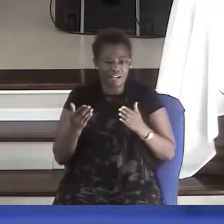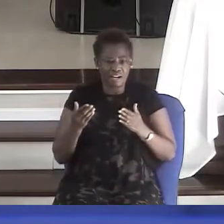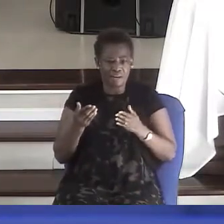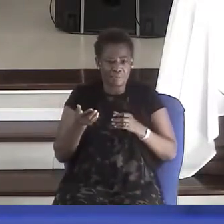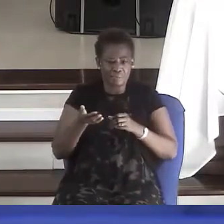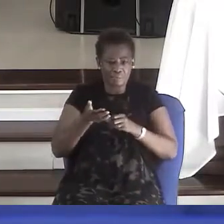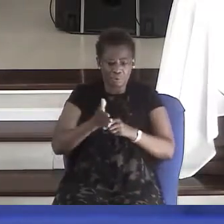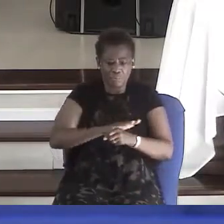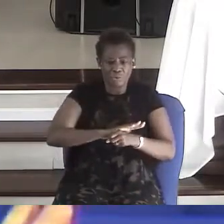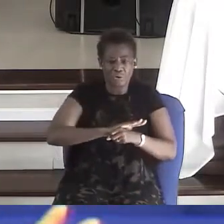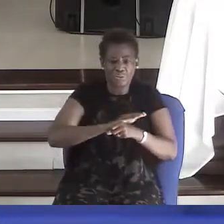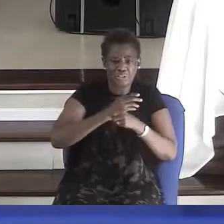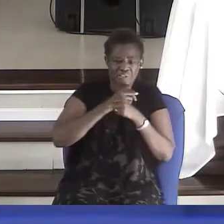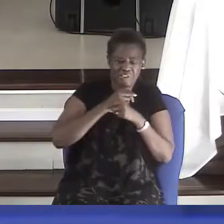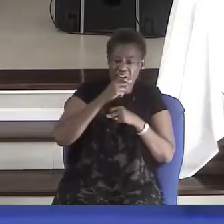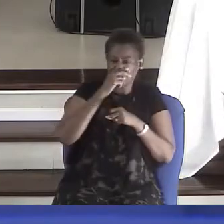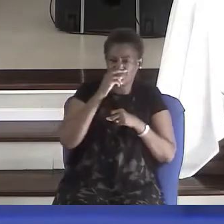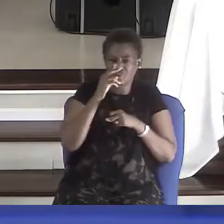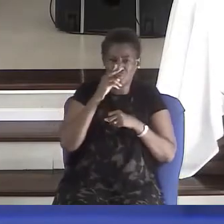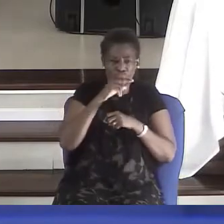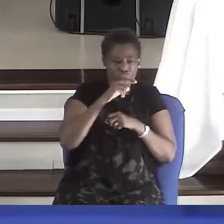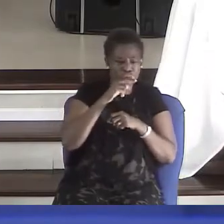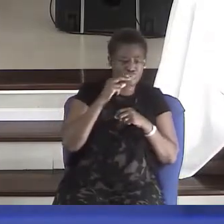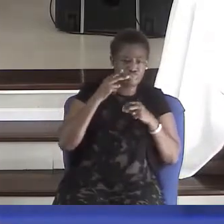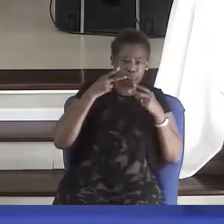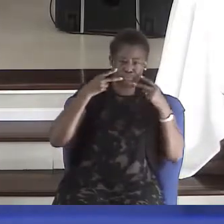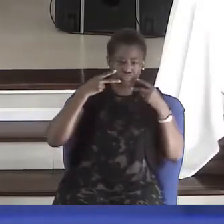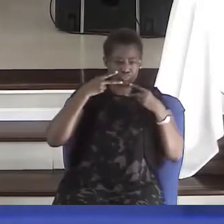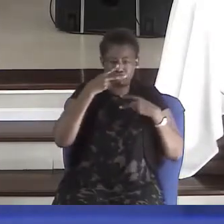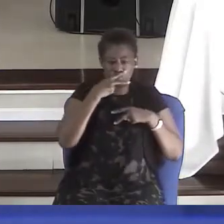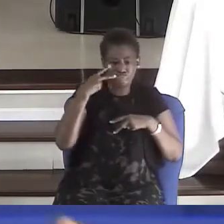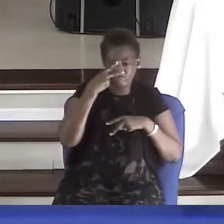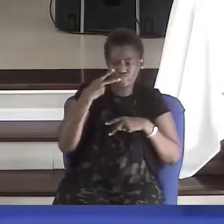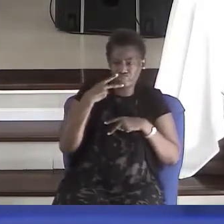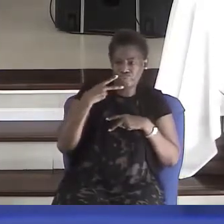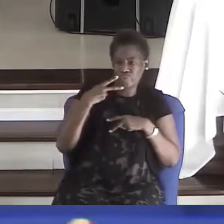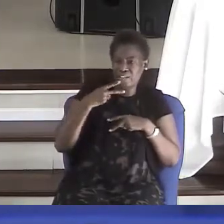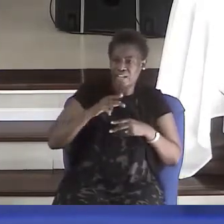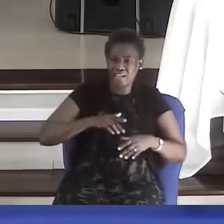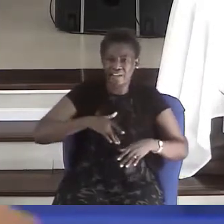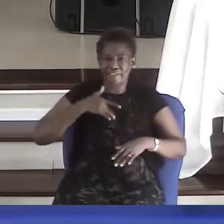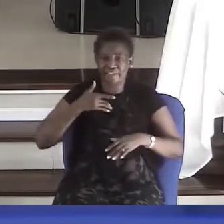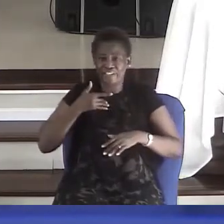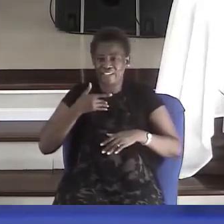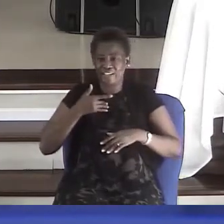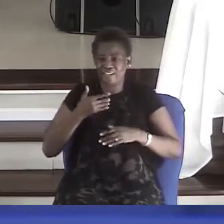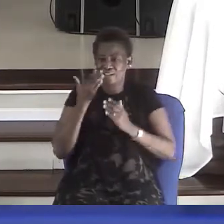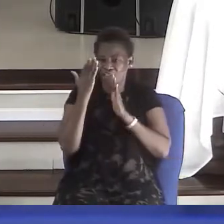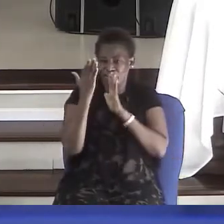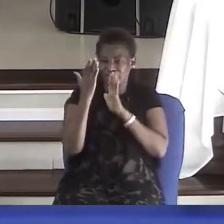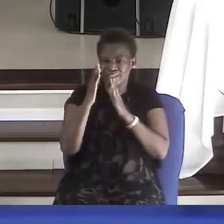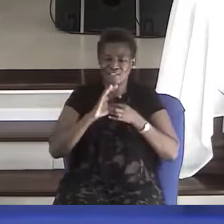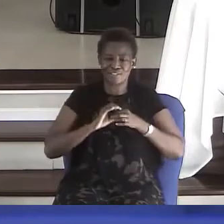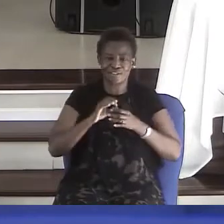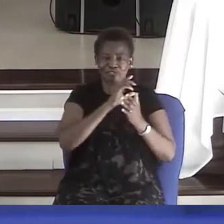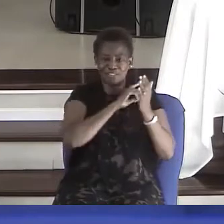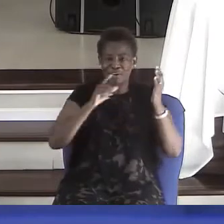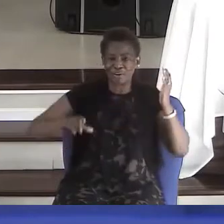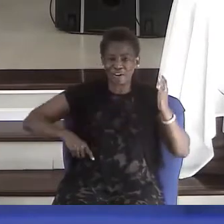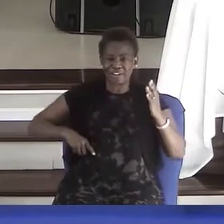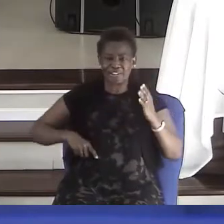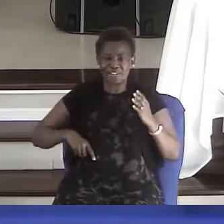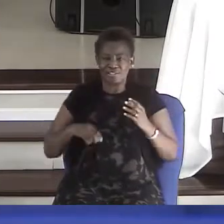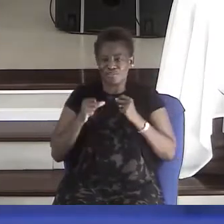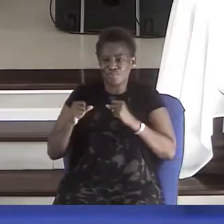feel also the presence of the Lord just building up resistance and building up the immune system. Hello.